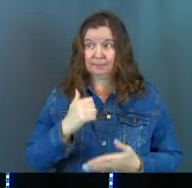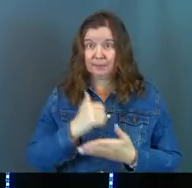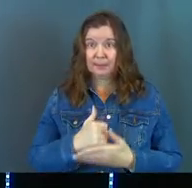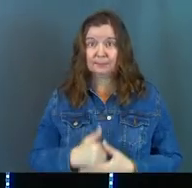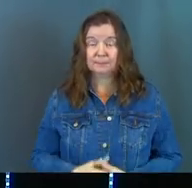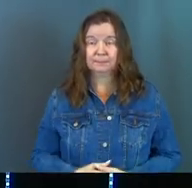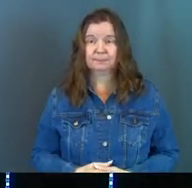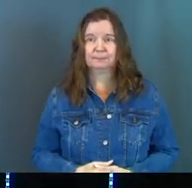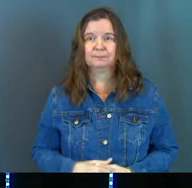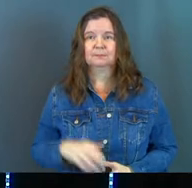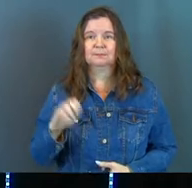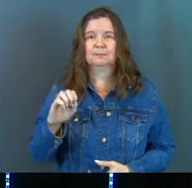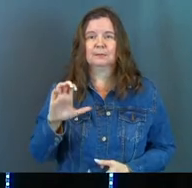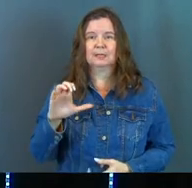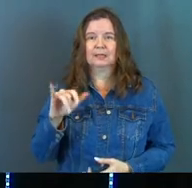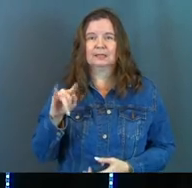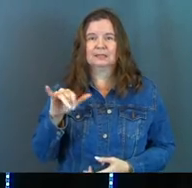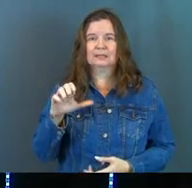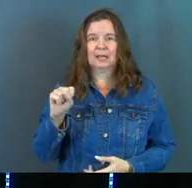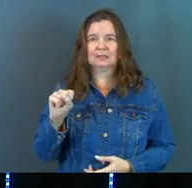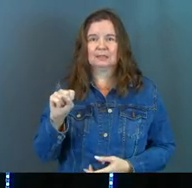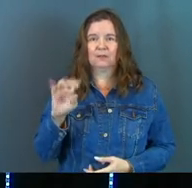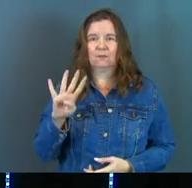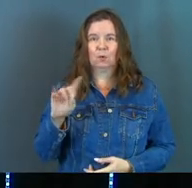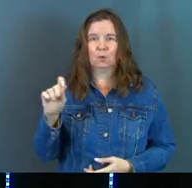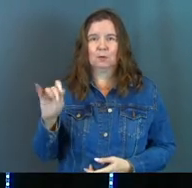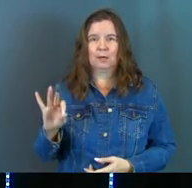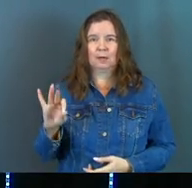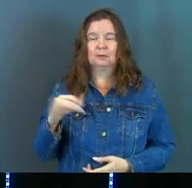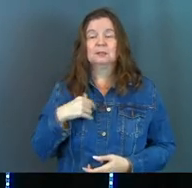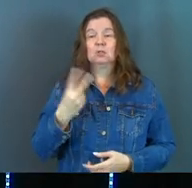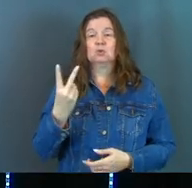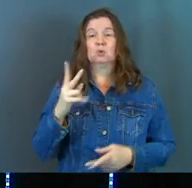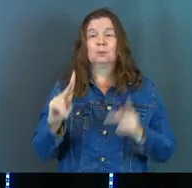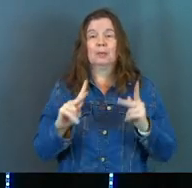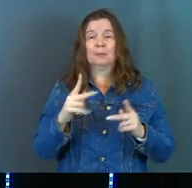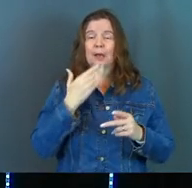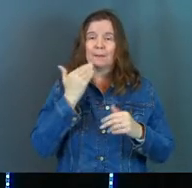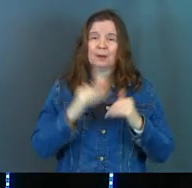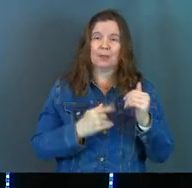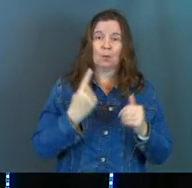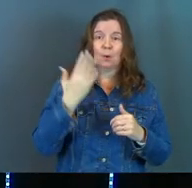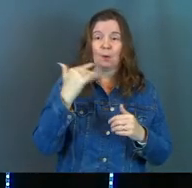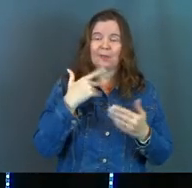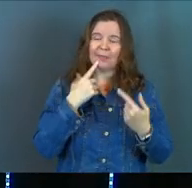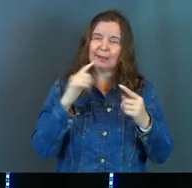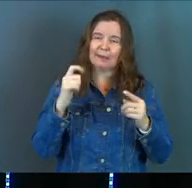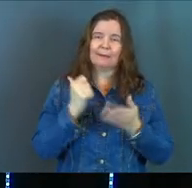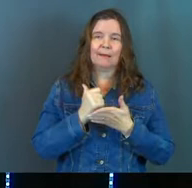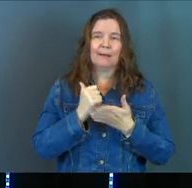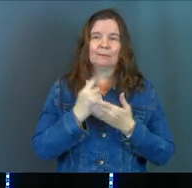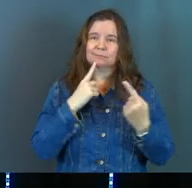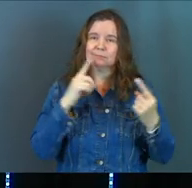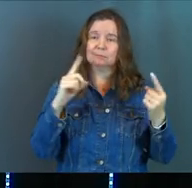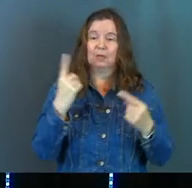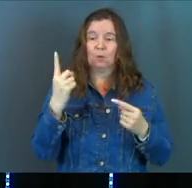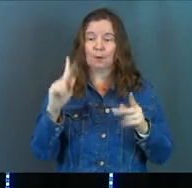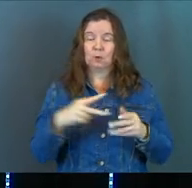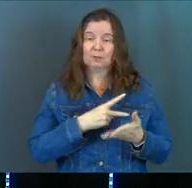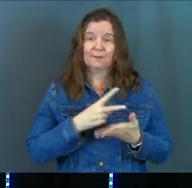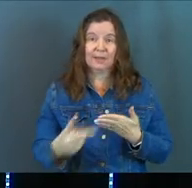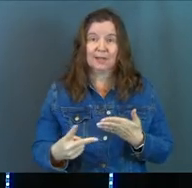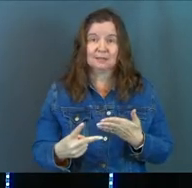Amen? Ecclesiastes 4:9 says, two people are better off than one, for they can help each other succeed.